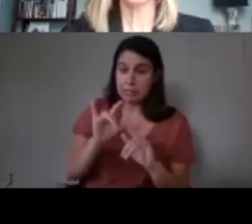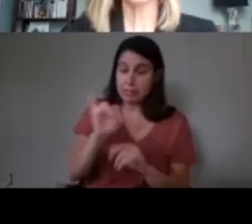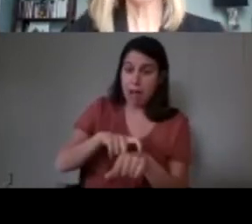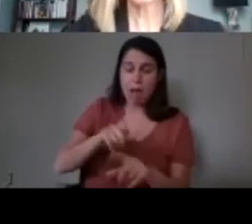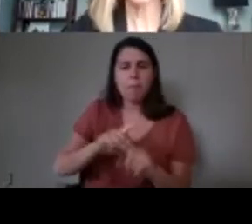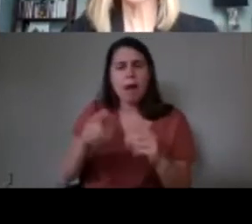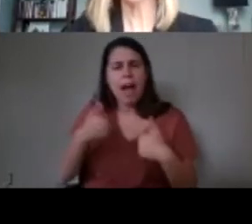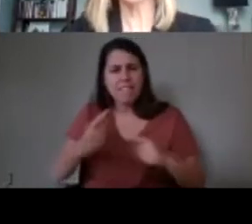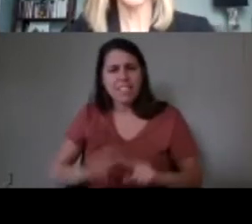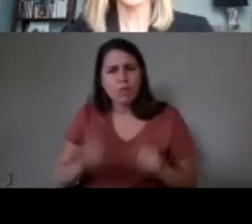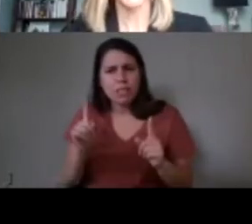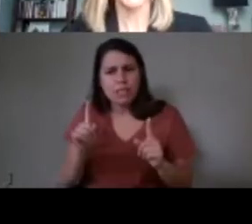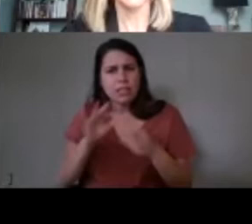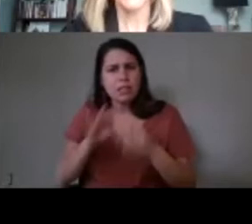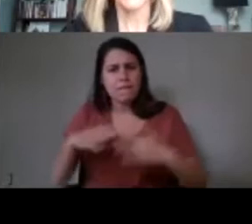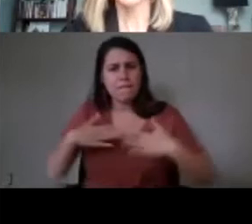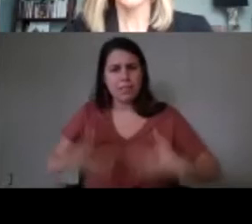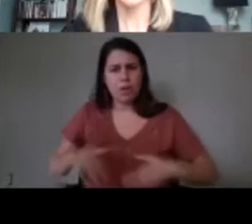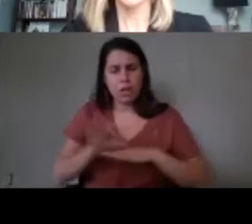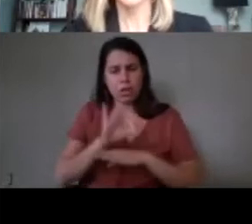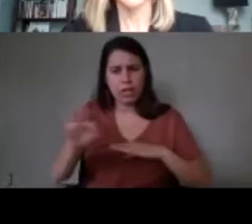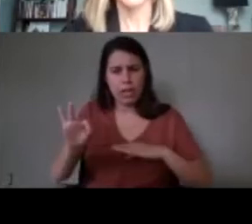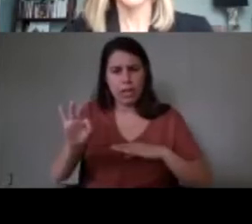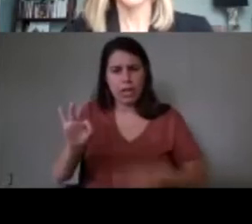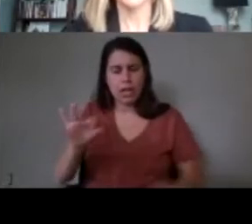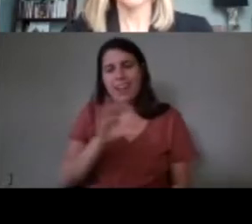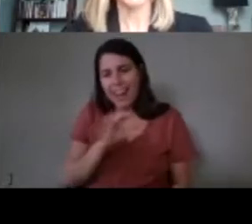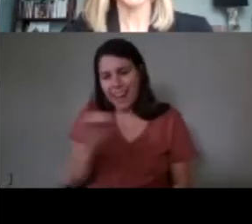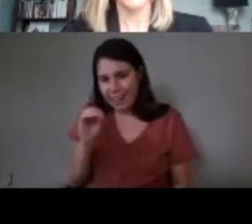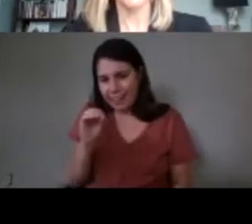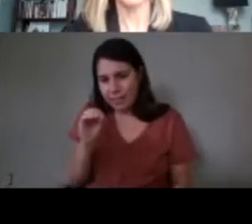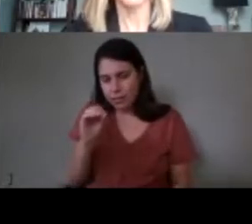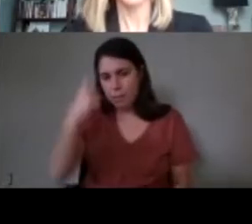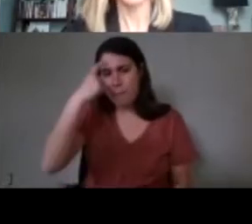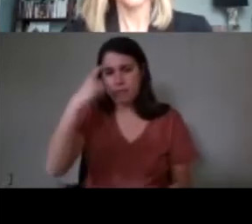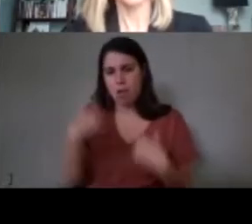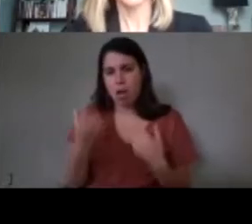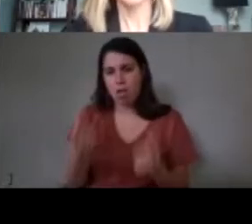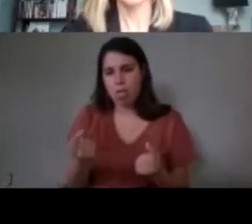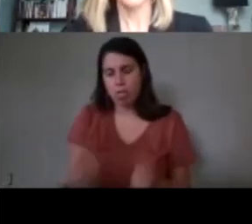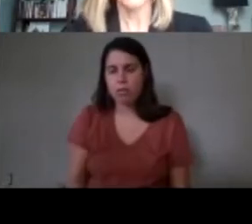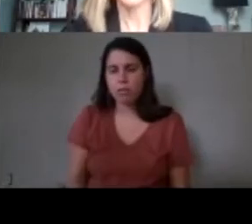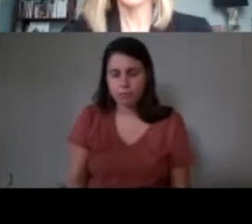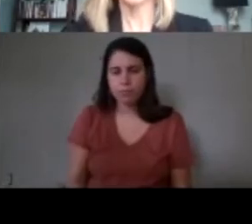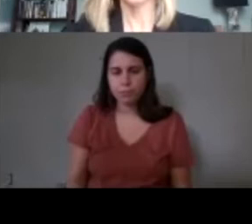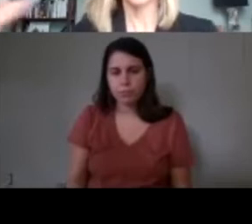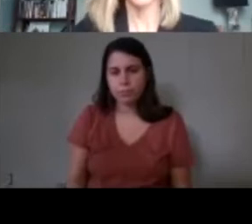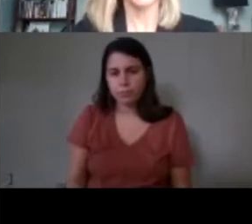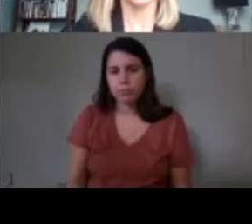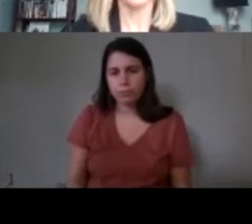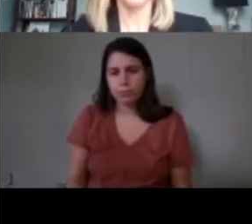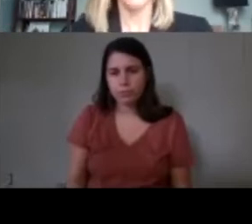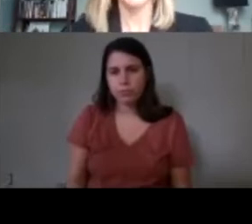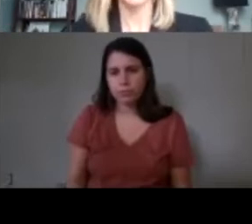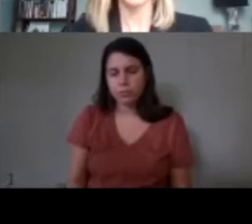their physical functioning as well as in their mental health. So kind of that